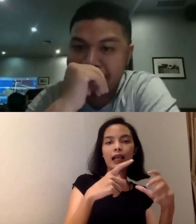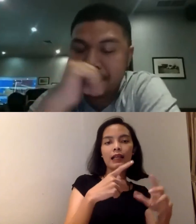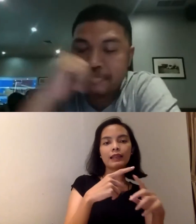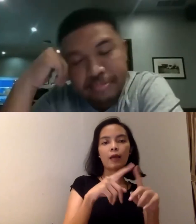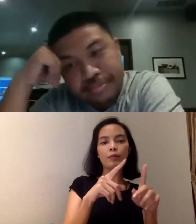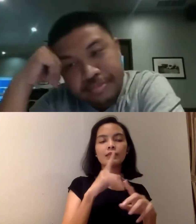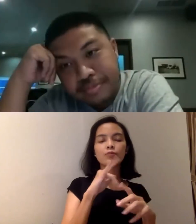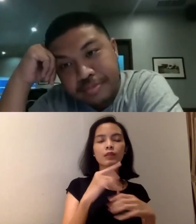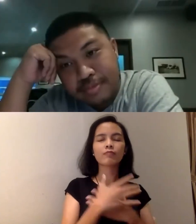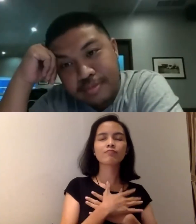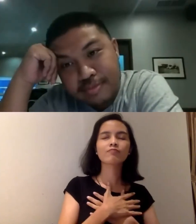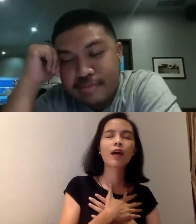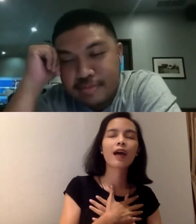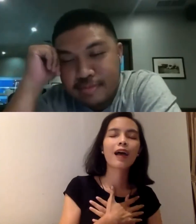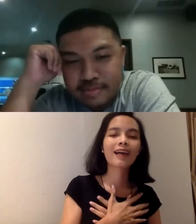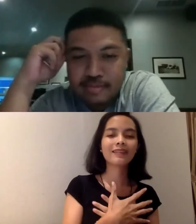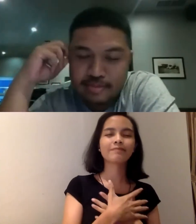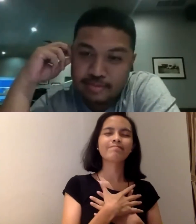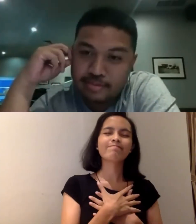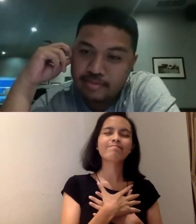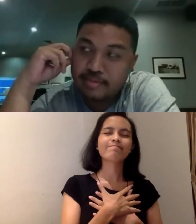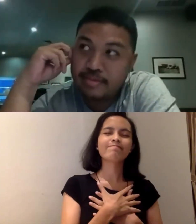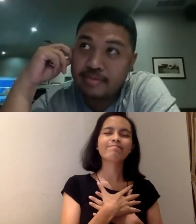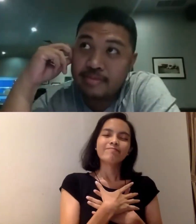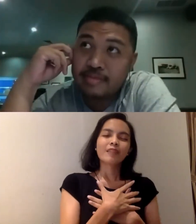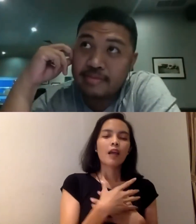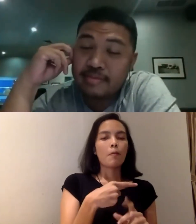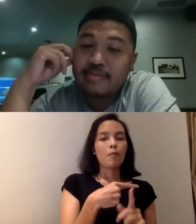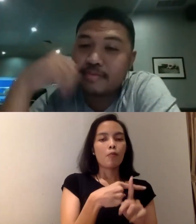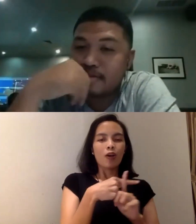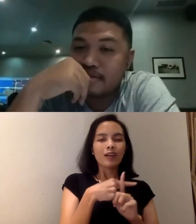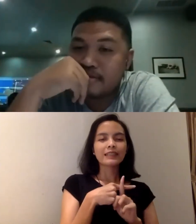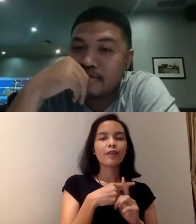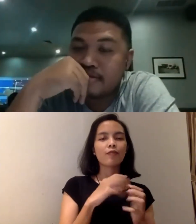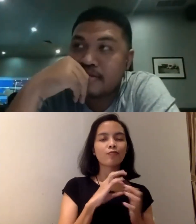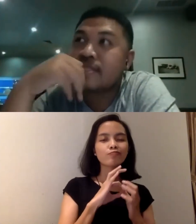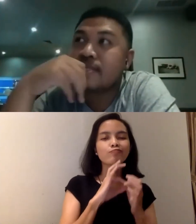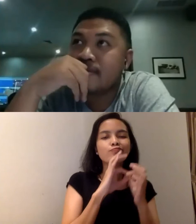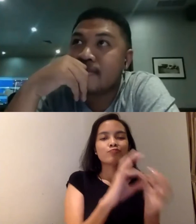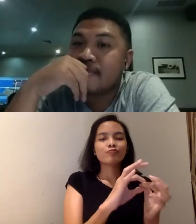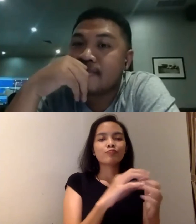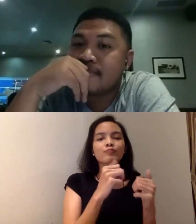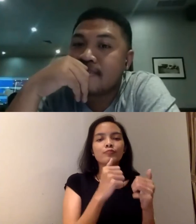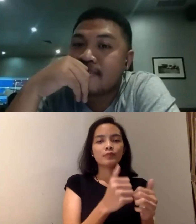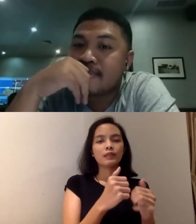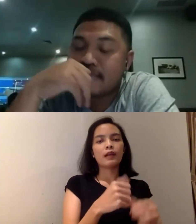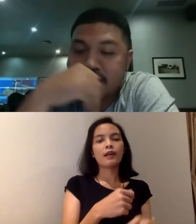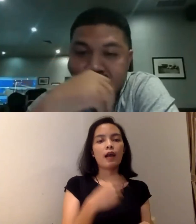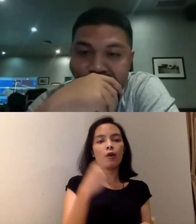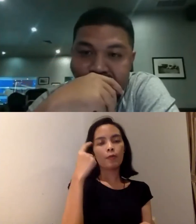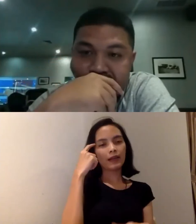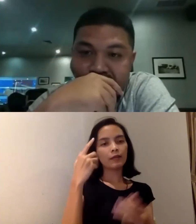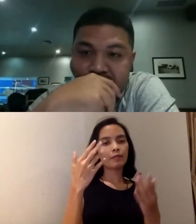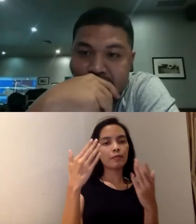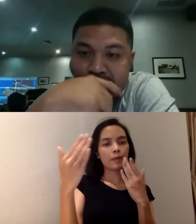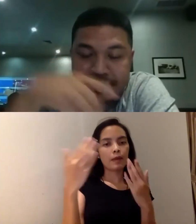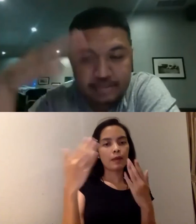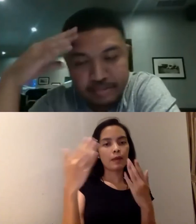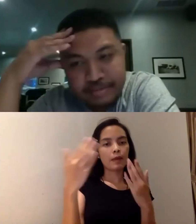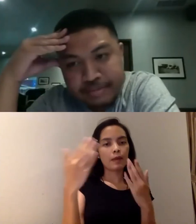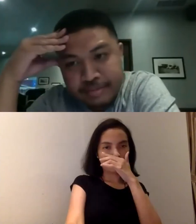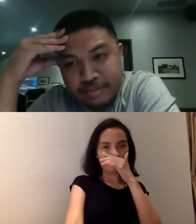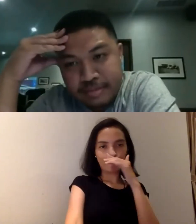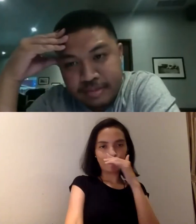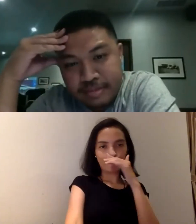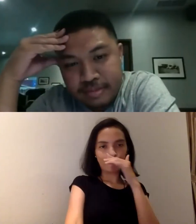warm and also have a strong positive connection as well. And I think comparing the